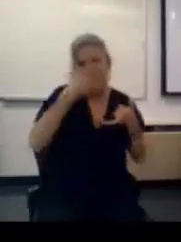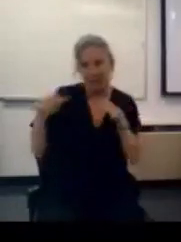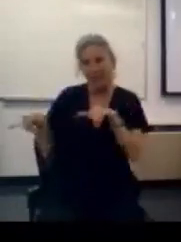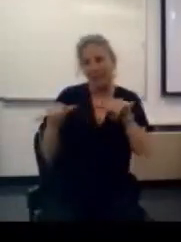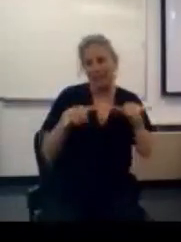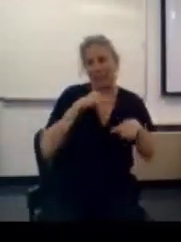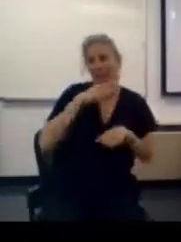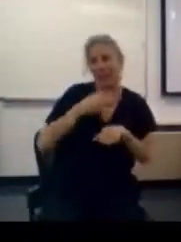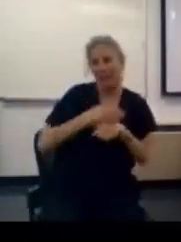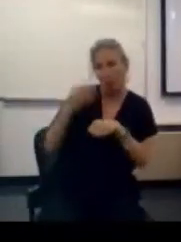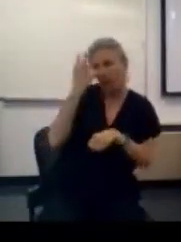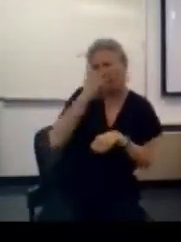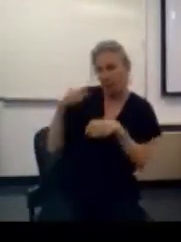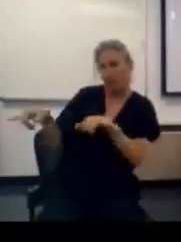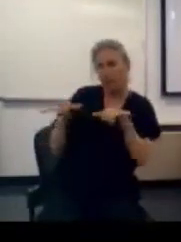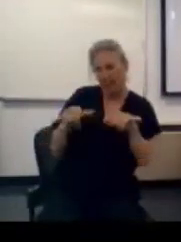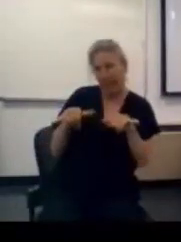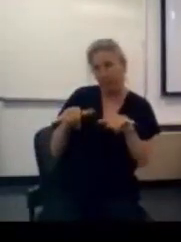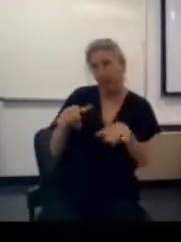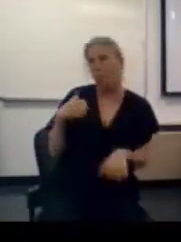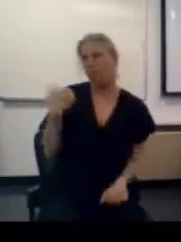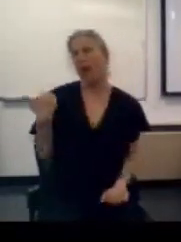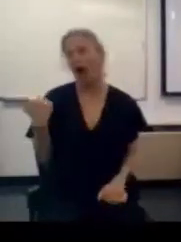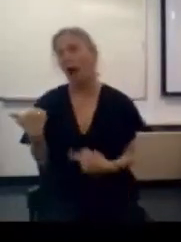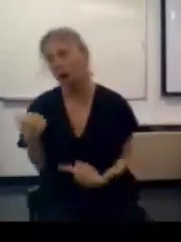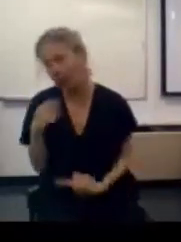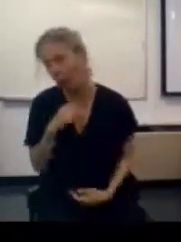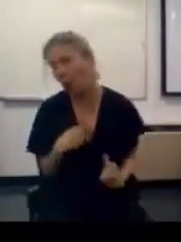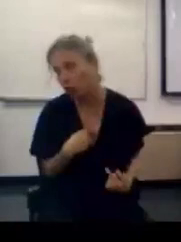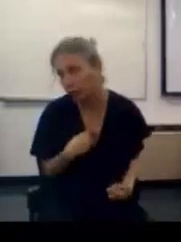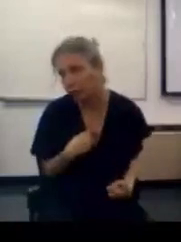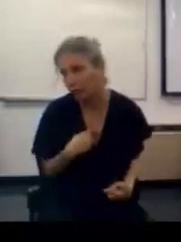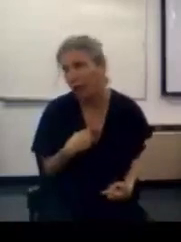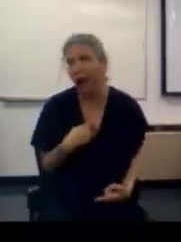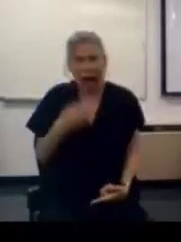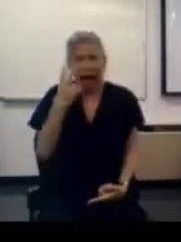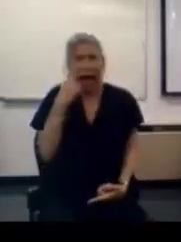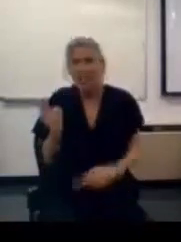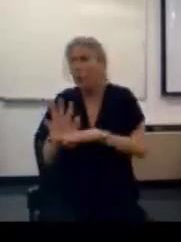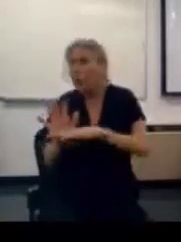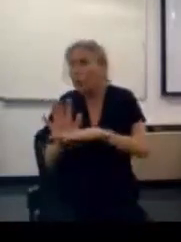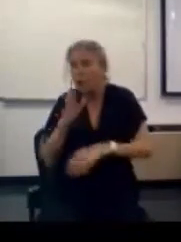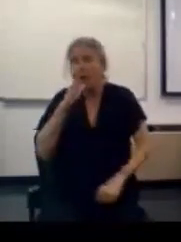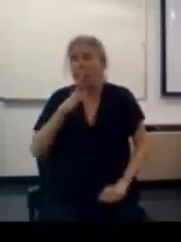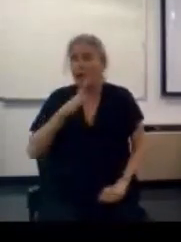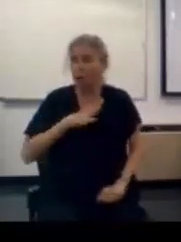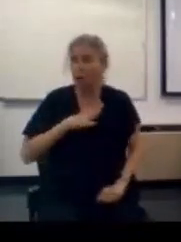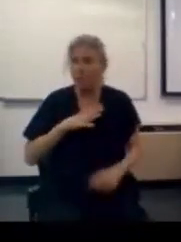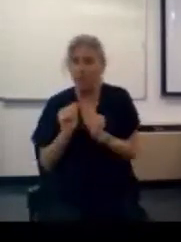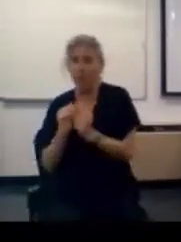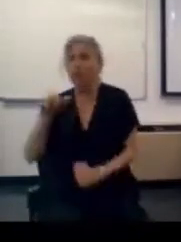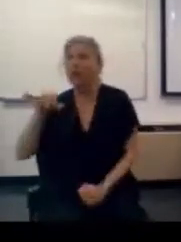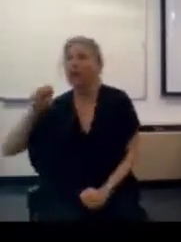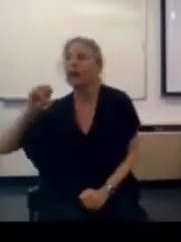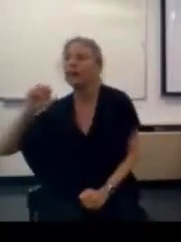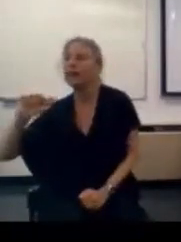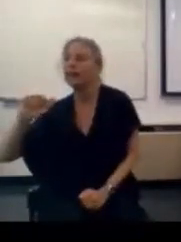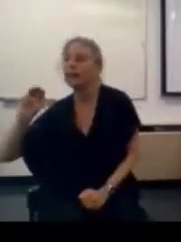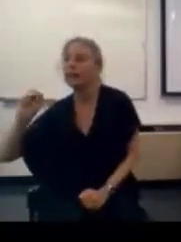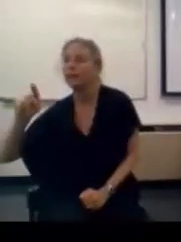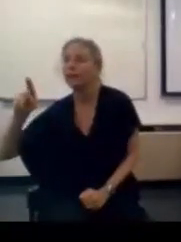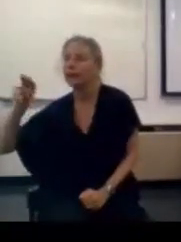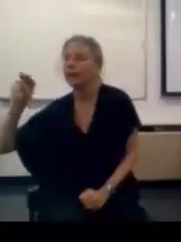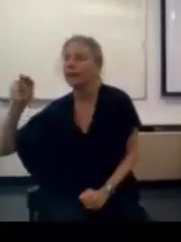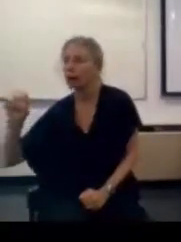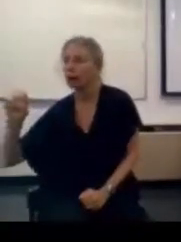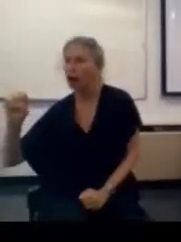me. She looks exactly like me, right? So she's like me, but minus some years. I just saw a video of a lady with